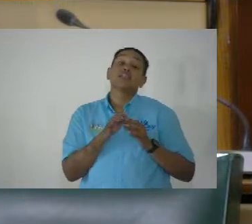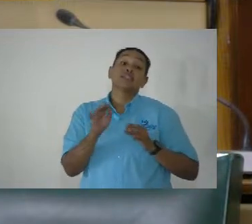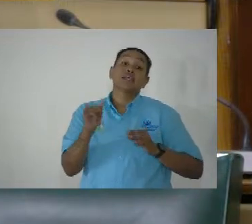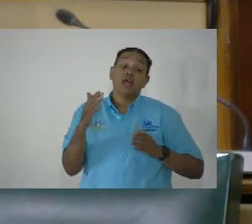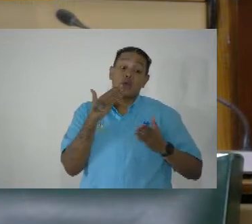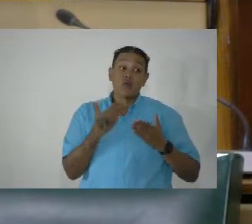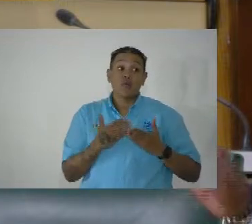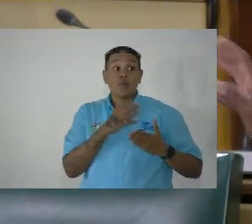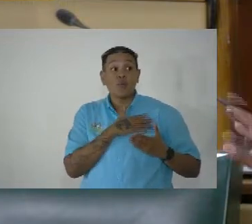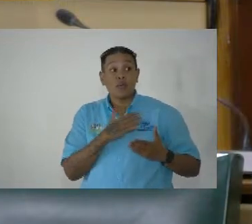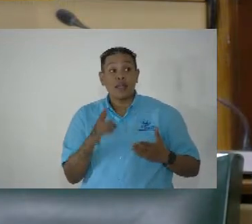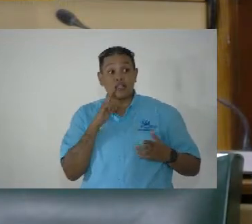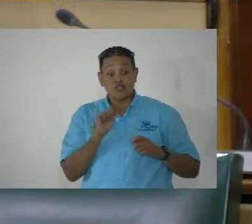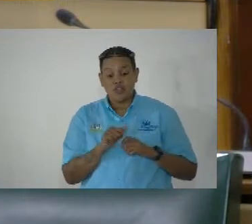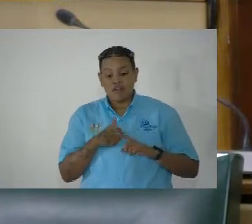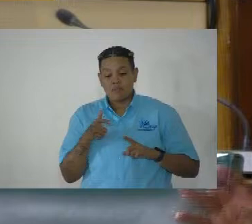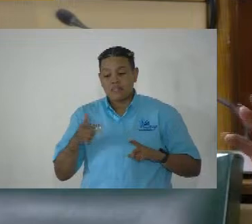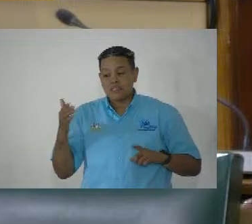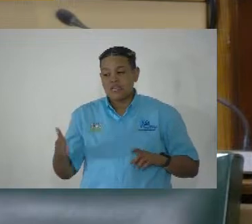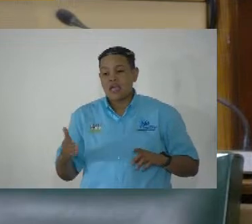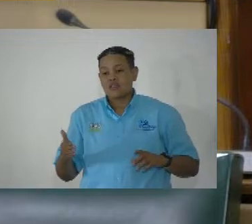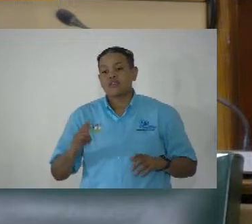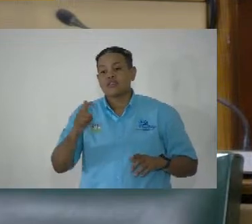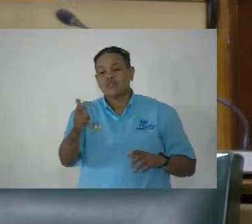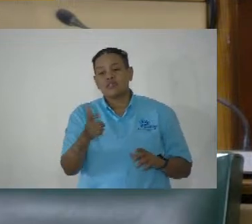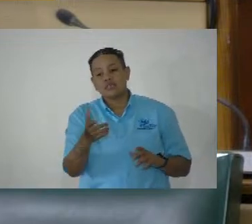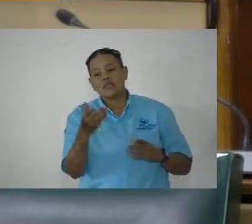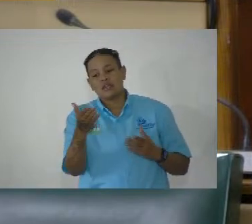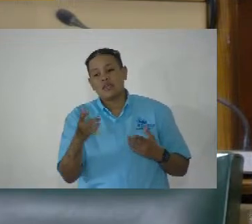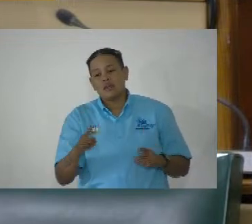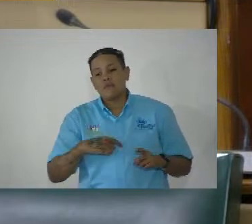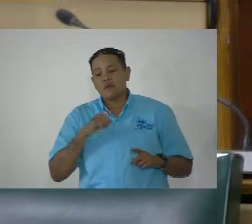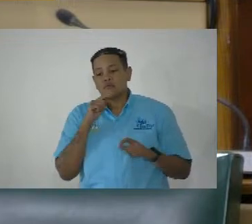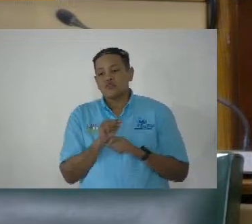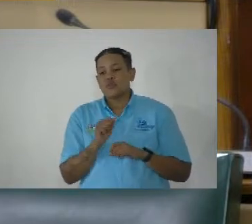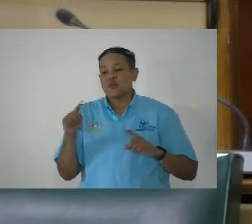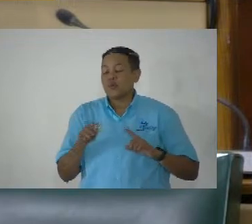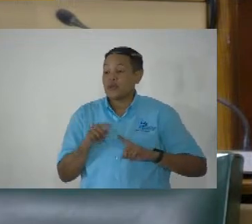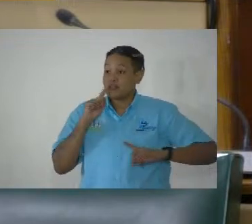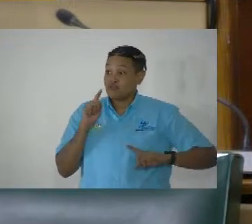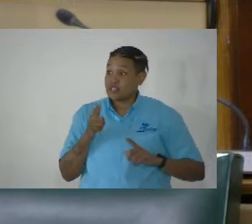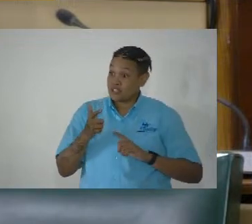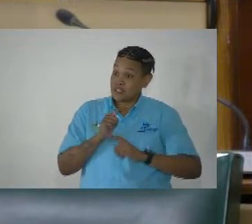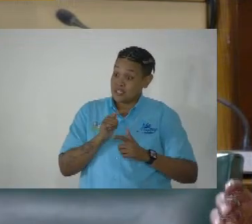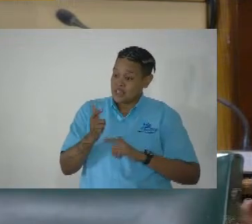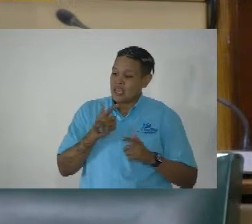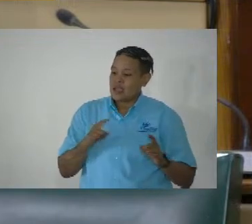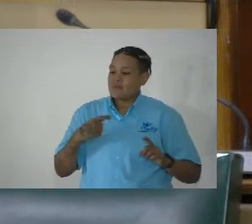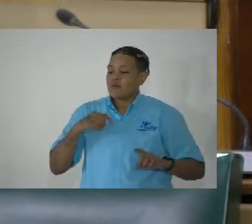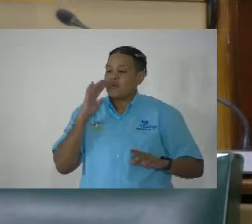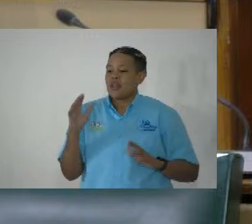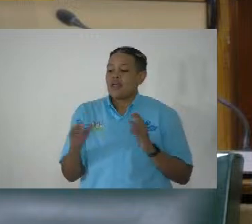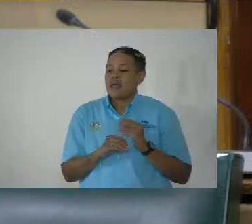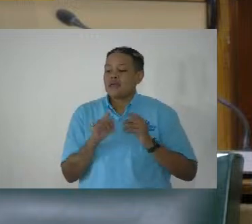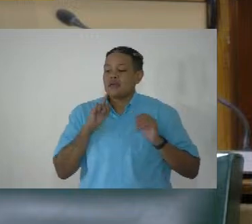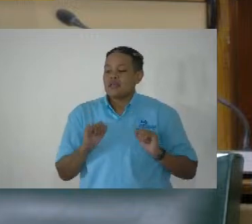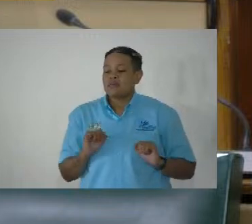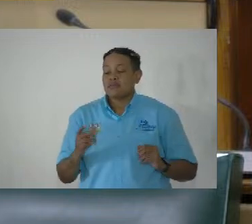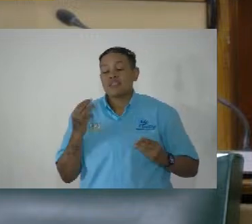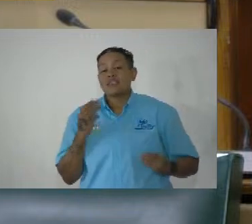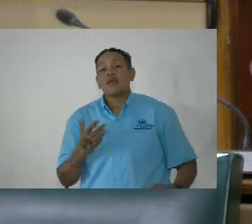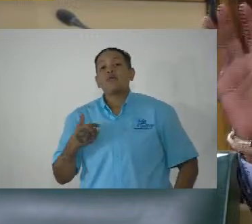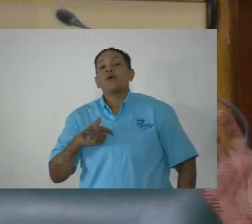goodwill, certainly from this side to that side. And I'm sure when it is reciprocated, we will then be able to say